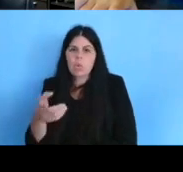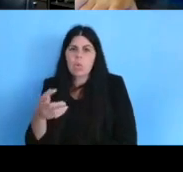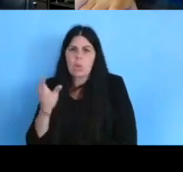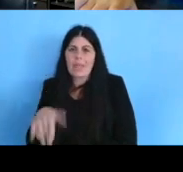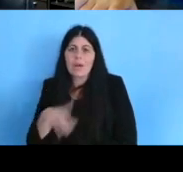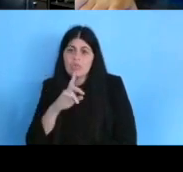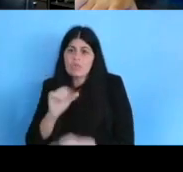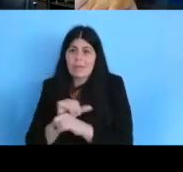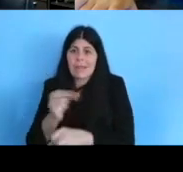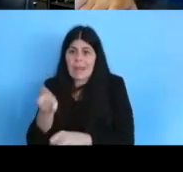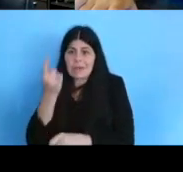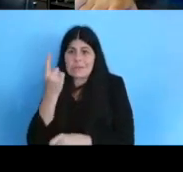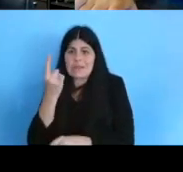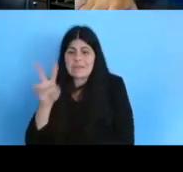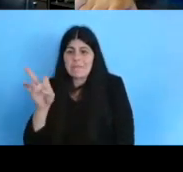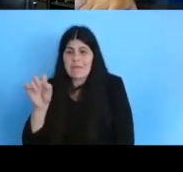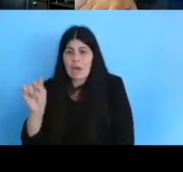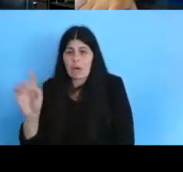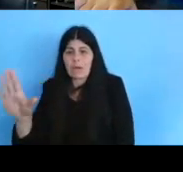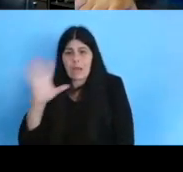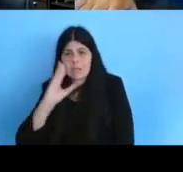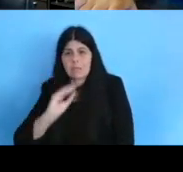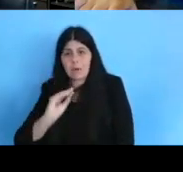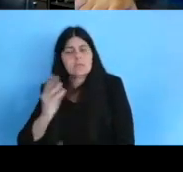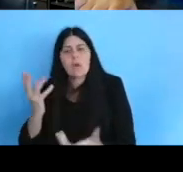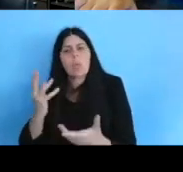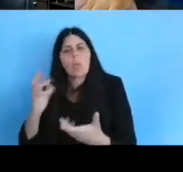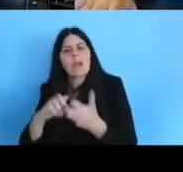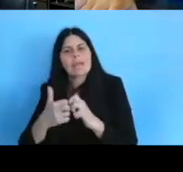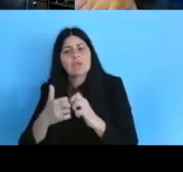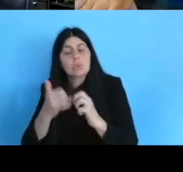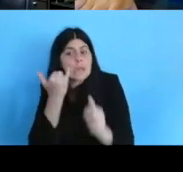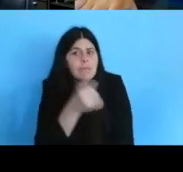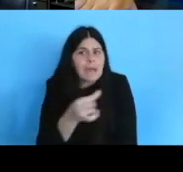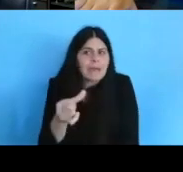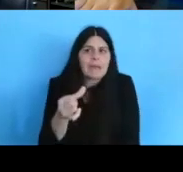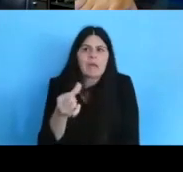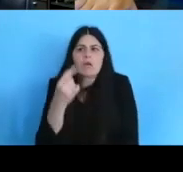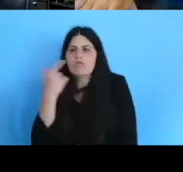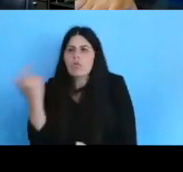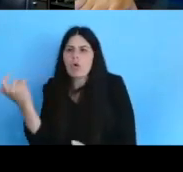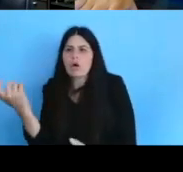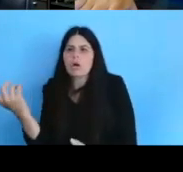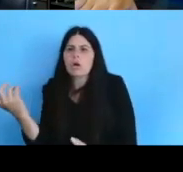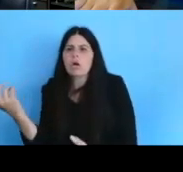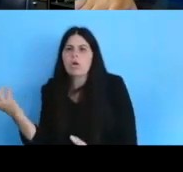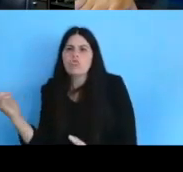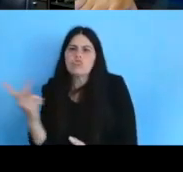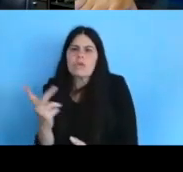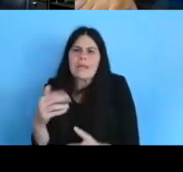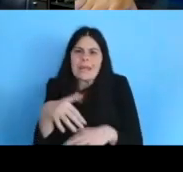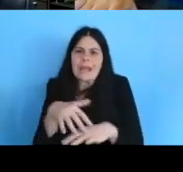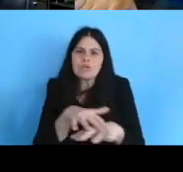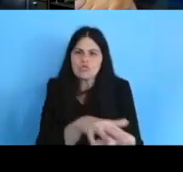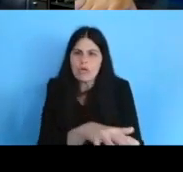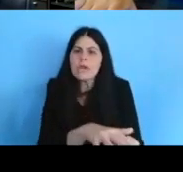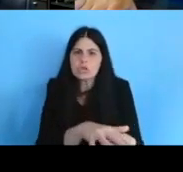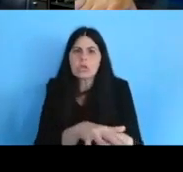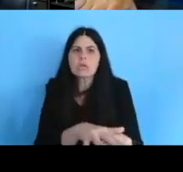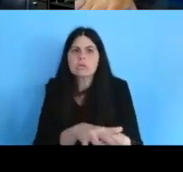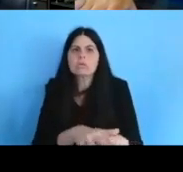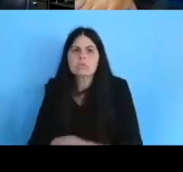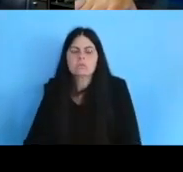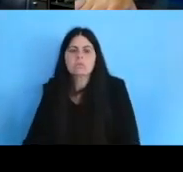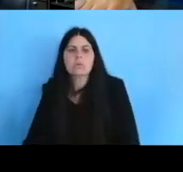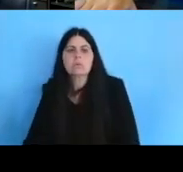and what issues, if there's any, into the reintegration from being a service member into being a veteran, because there is a difference. And